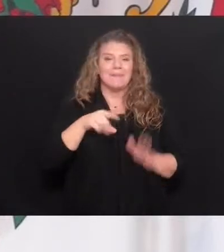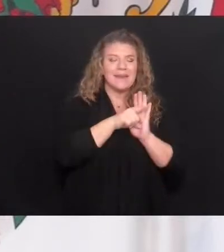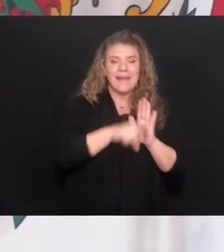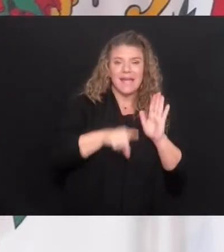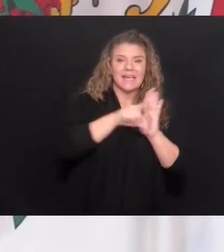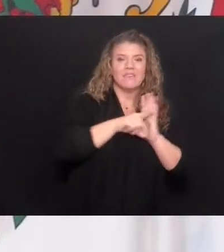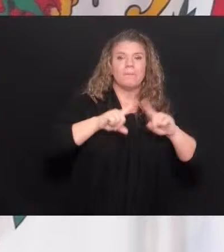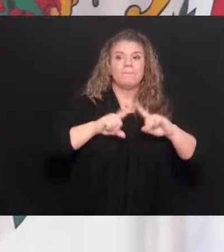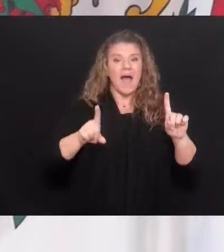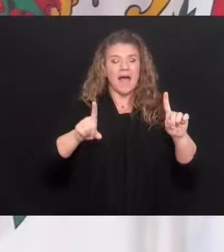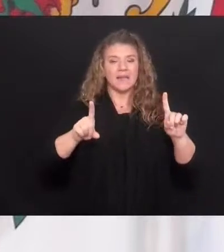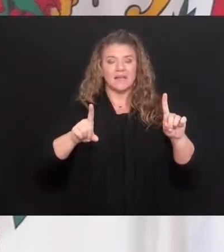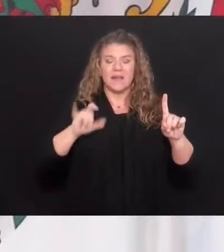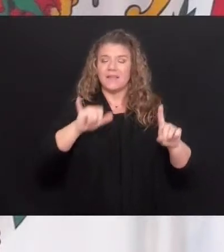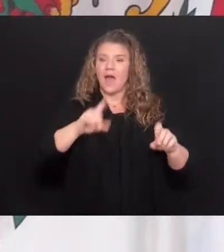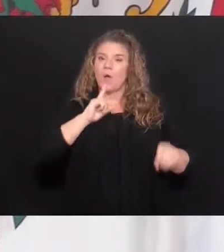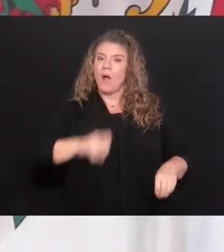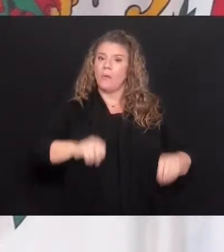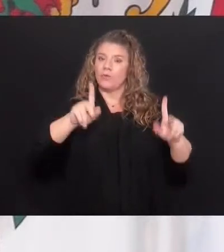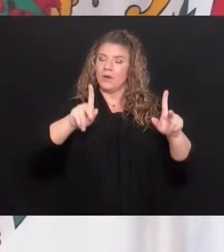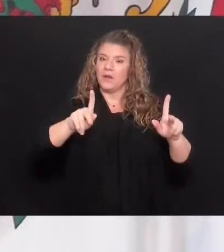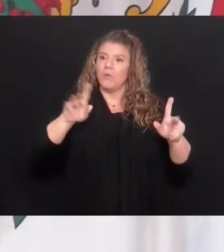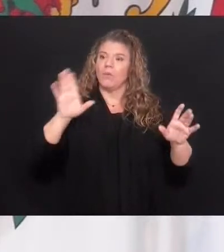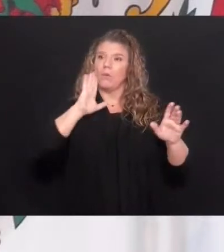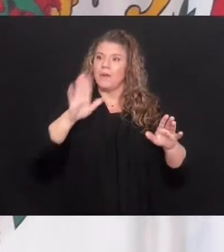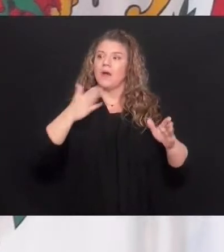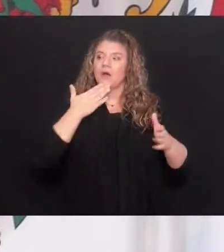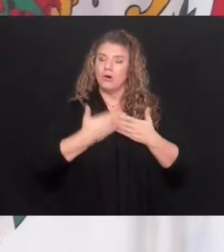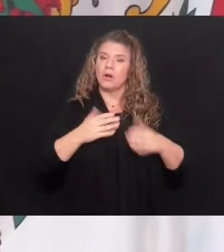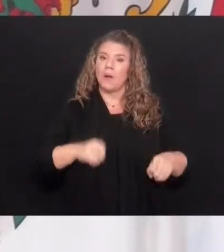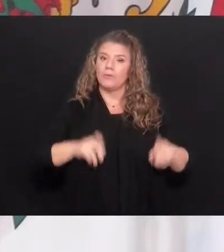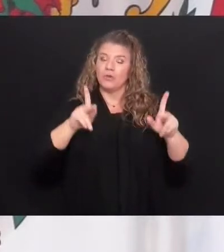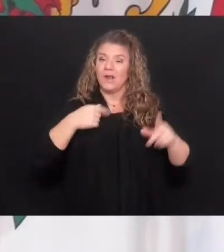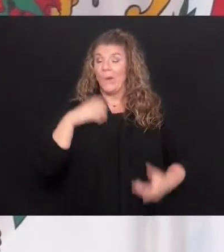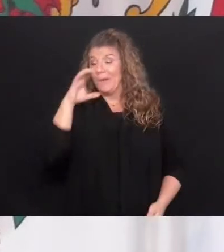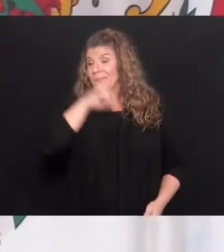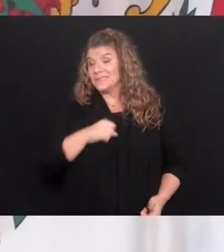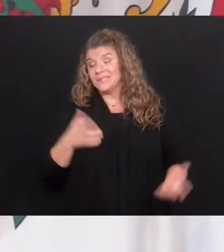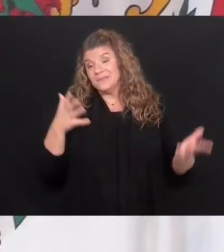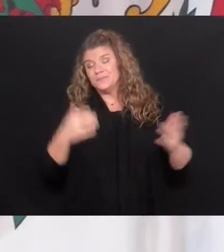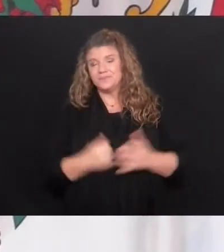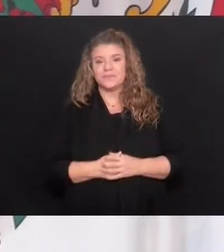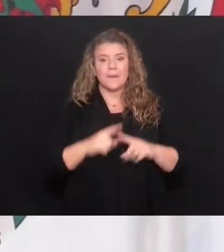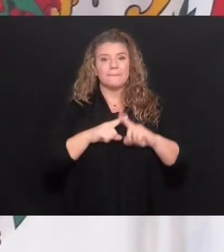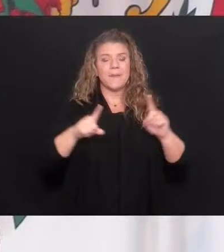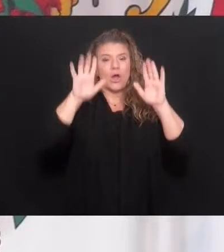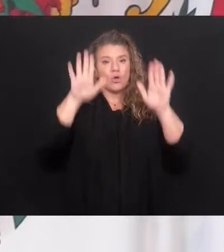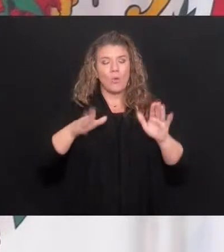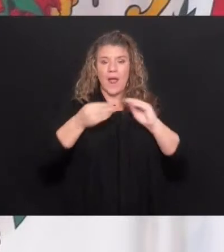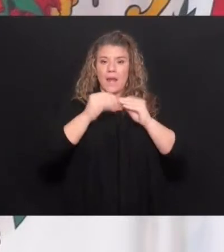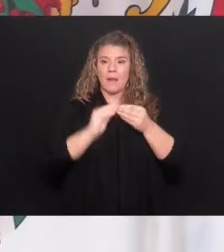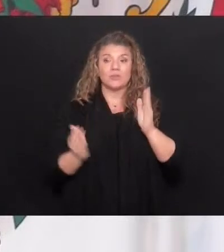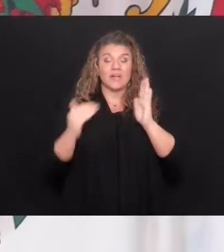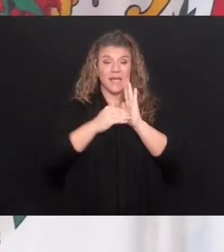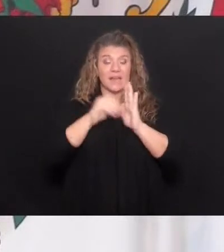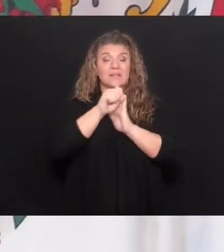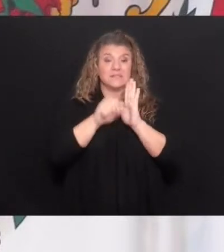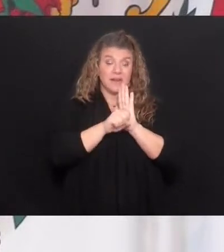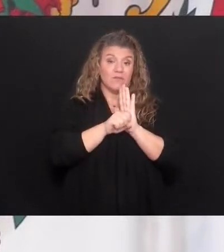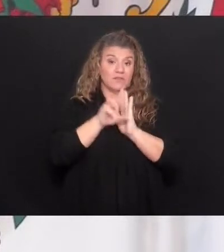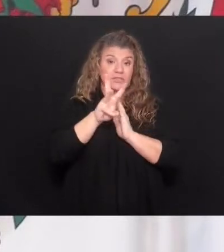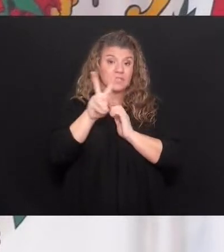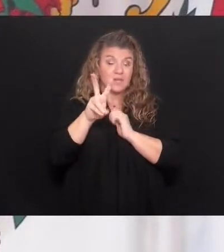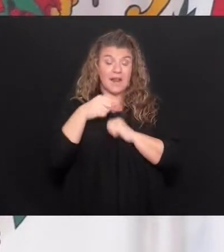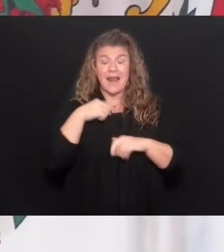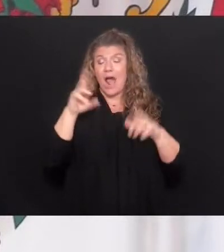but boy, what an opportunity we missed. But nevertheless, great numbers again in the state of West Virginia, and